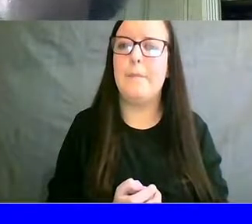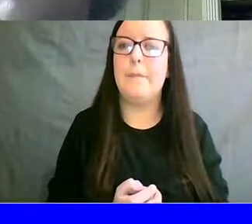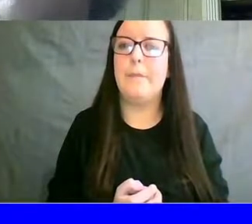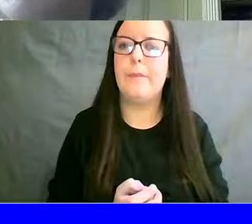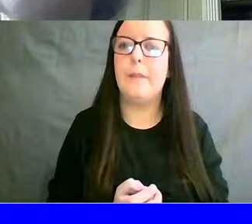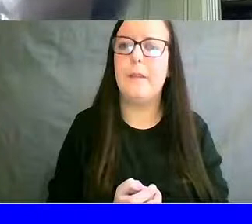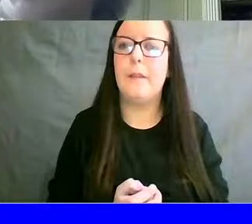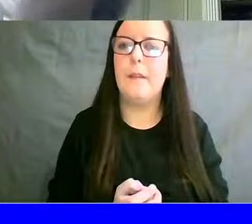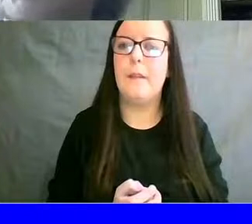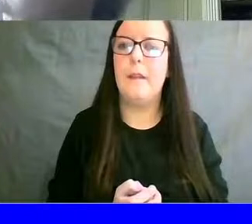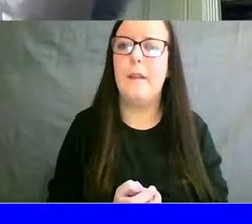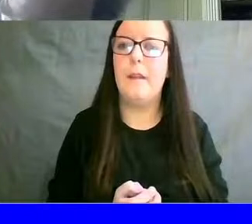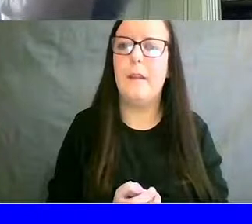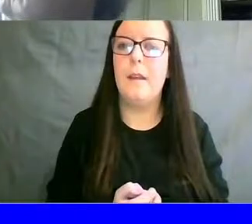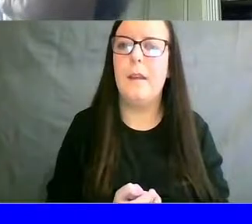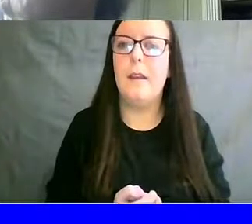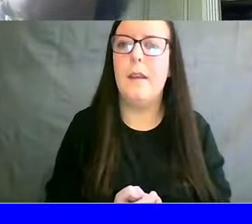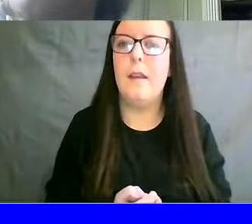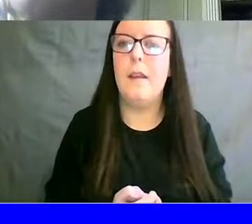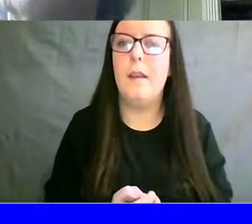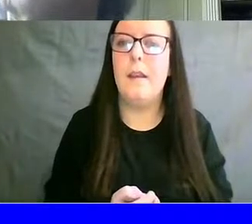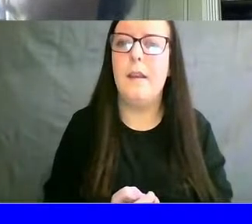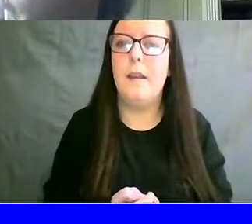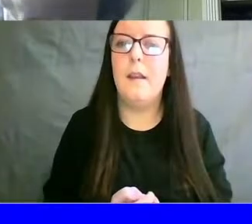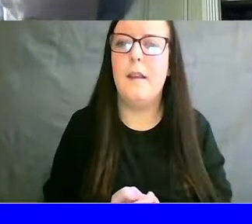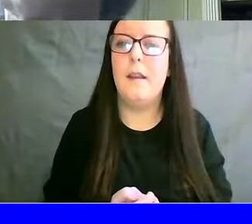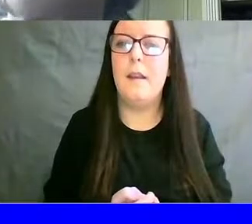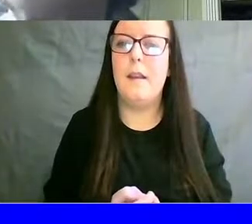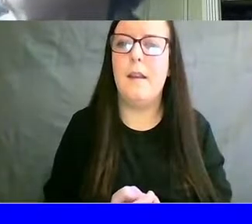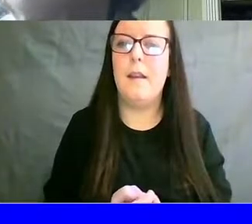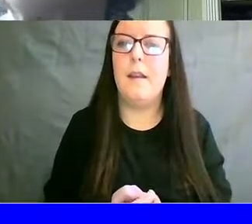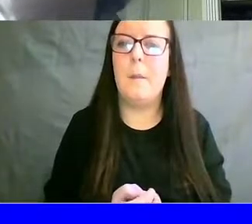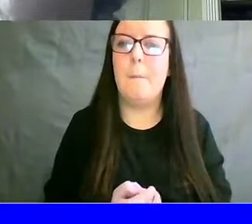Slides that would be helpful. So legislation in statutory form.